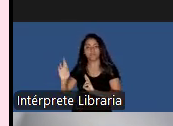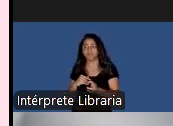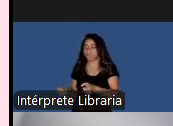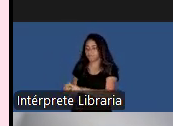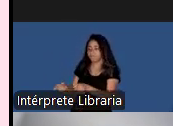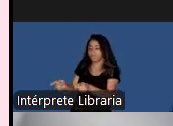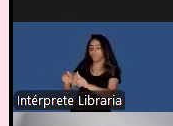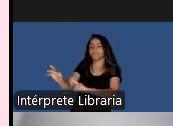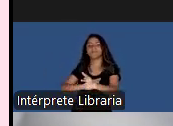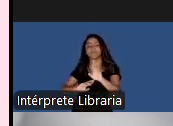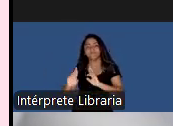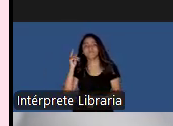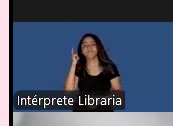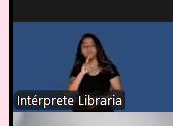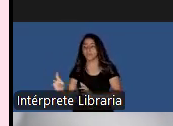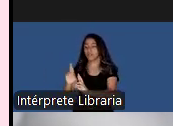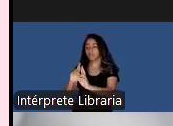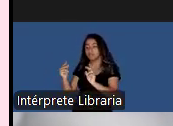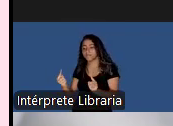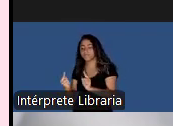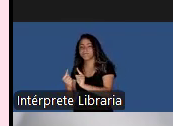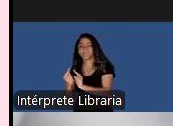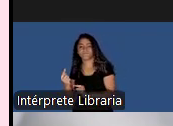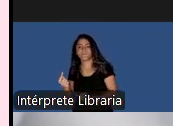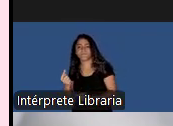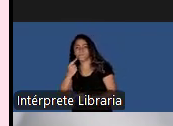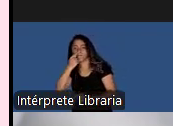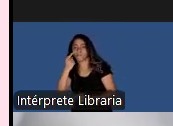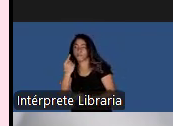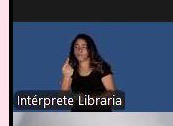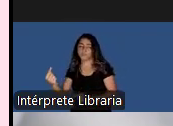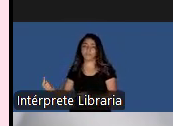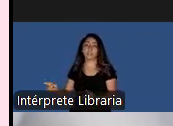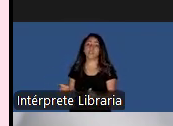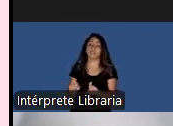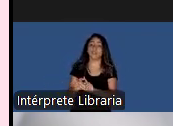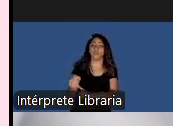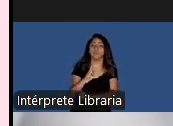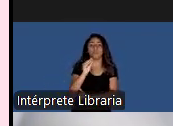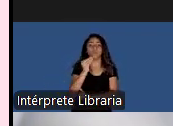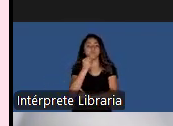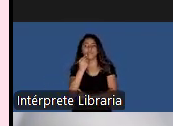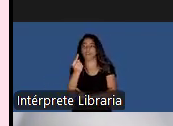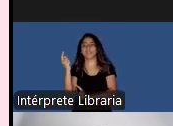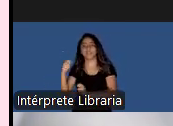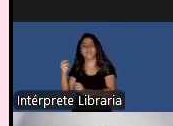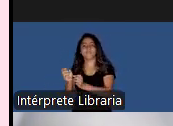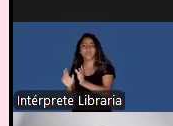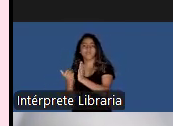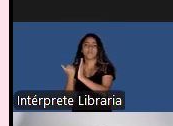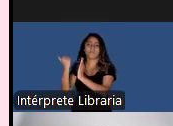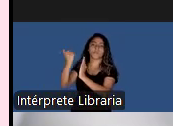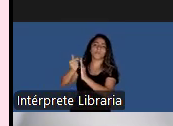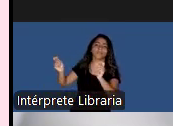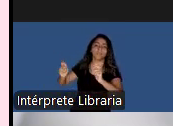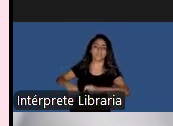with our partners and a closer relationship we've been having with partners. And with that, we offer them more opportunities for them